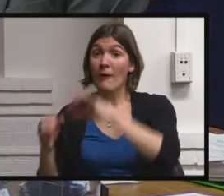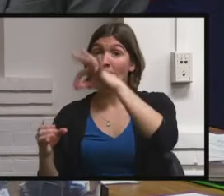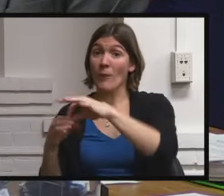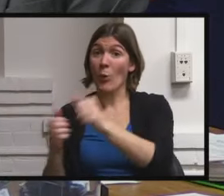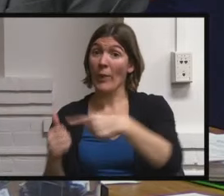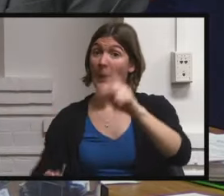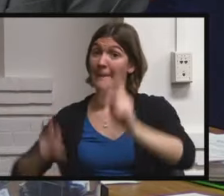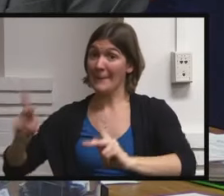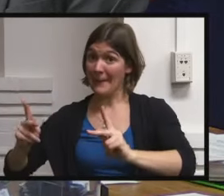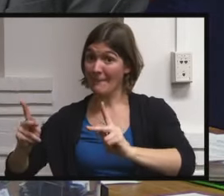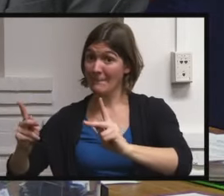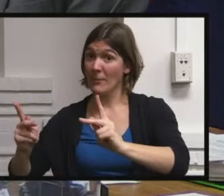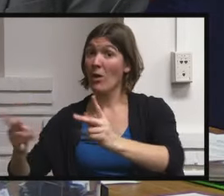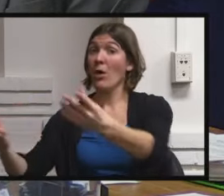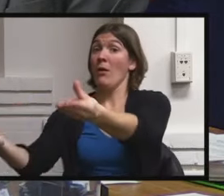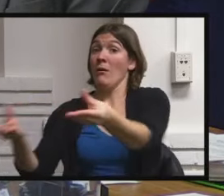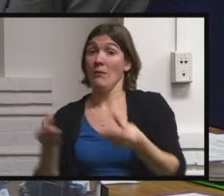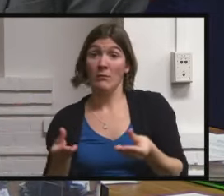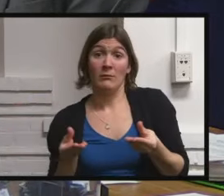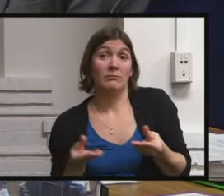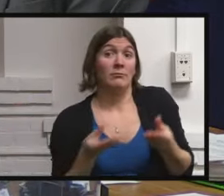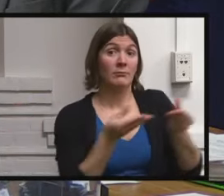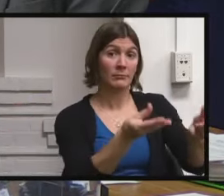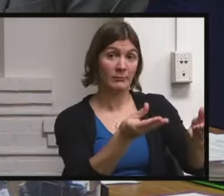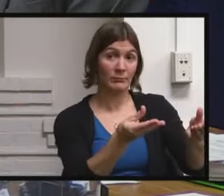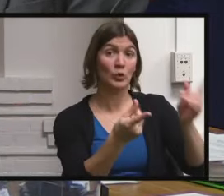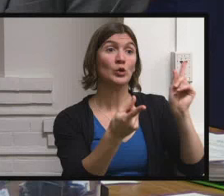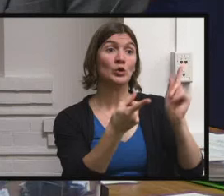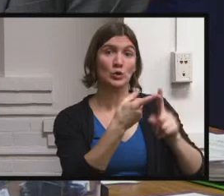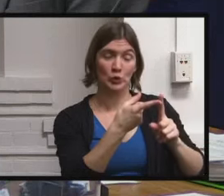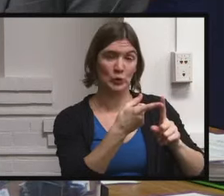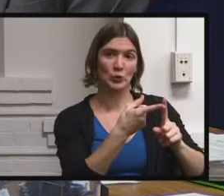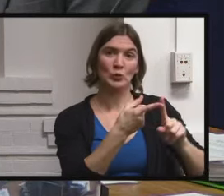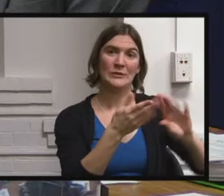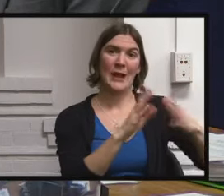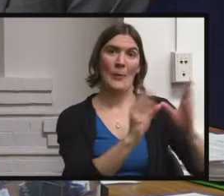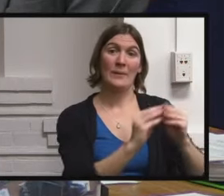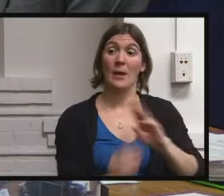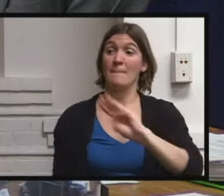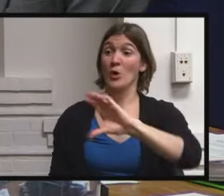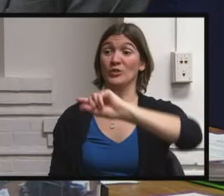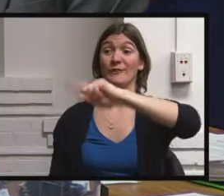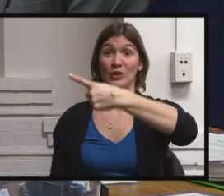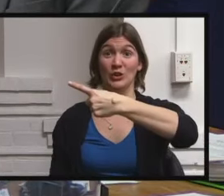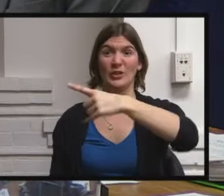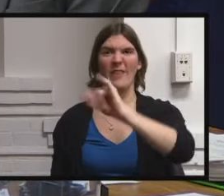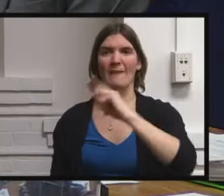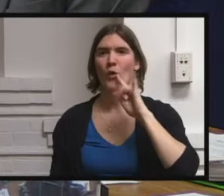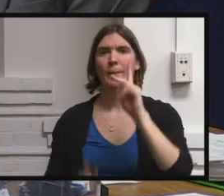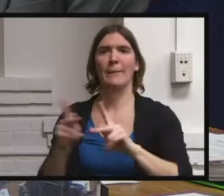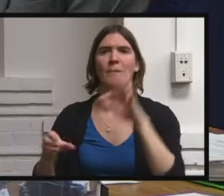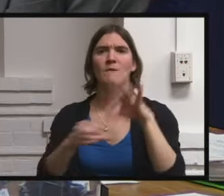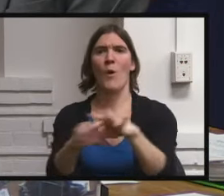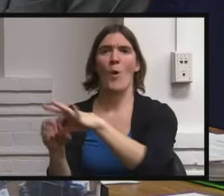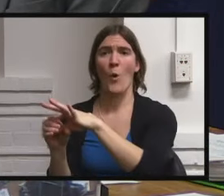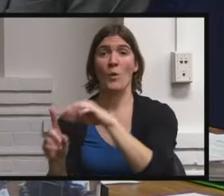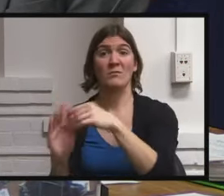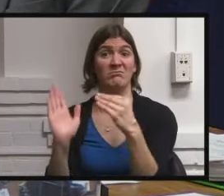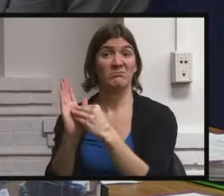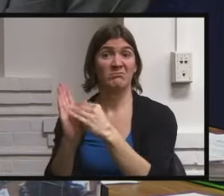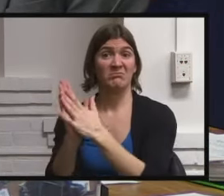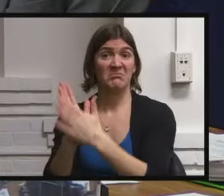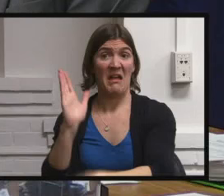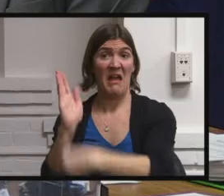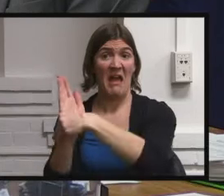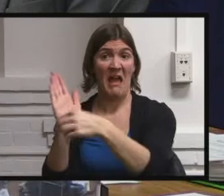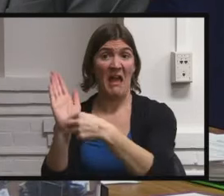items on that March 1st ballot. March 1st is election day and town meeting day this year. On that March 1st